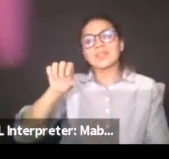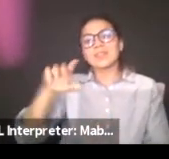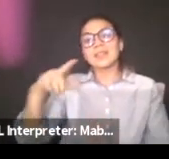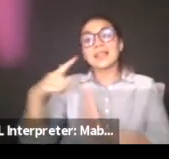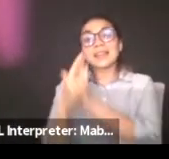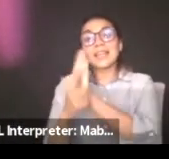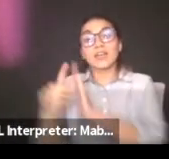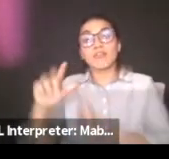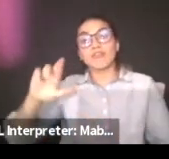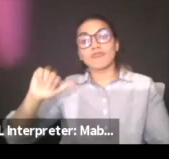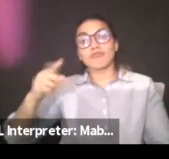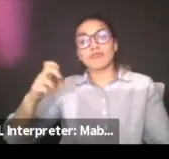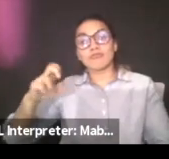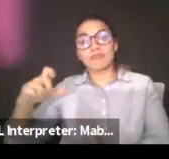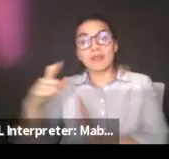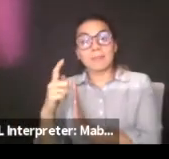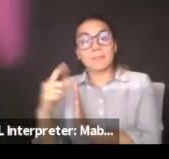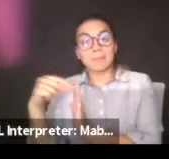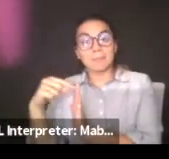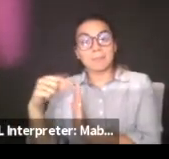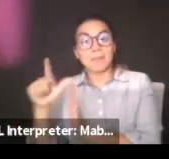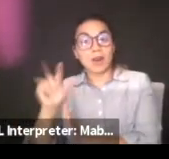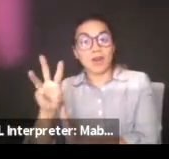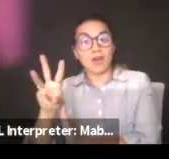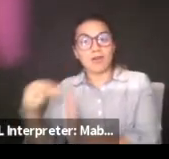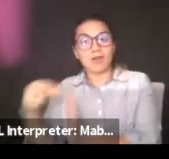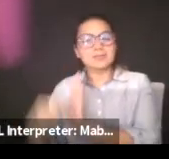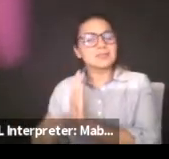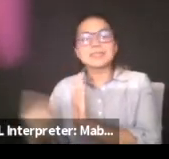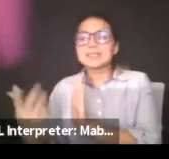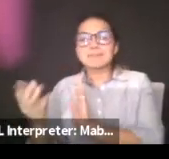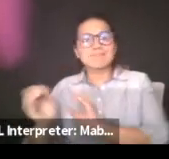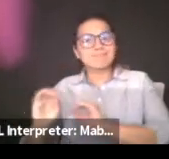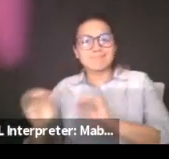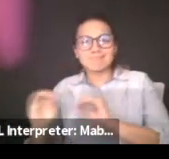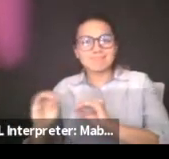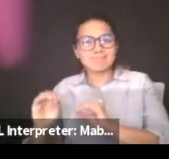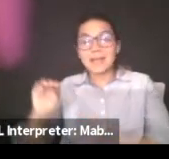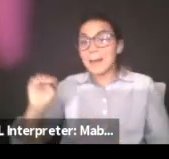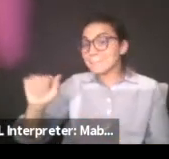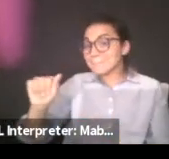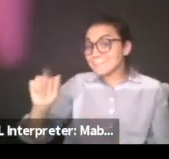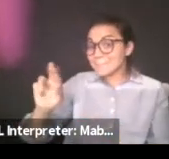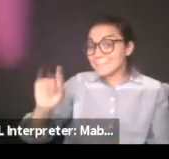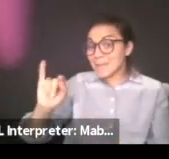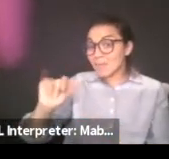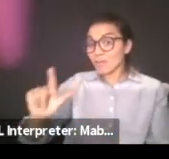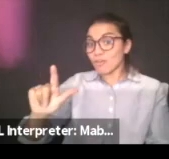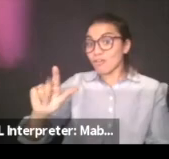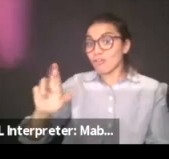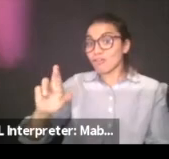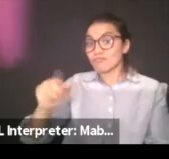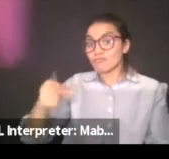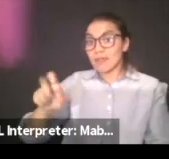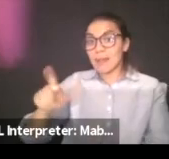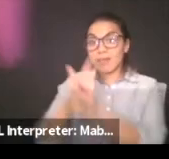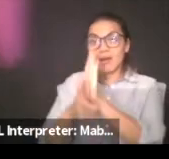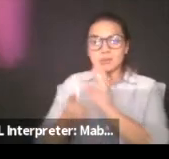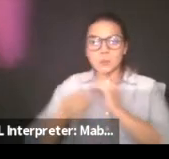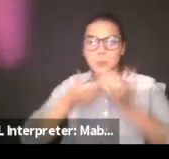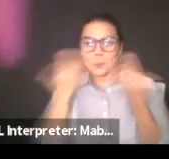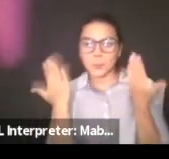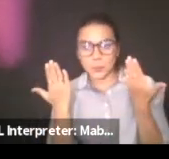many communities, marital rape laws were non-existent. And so in order for a